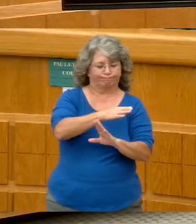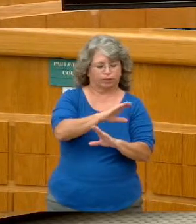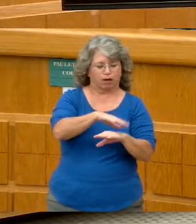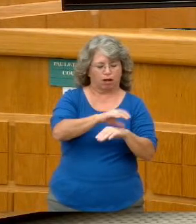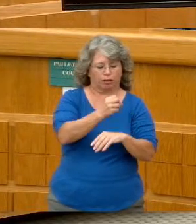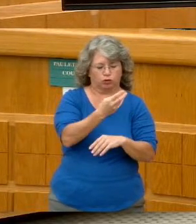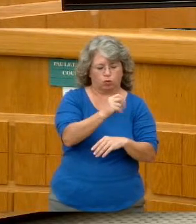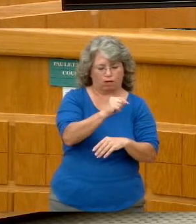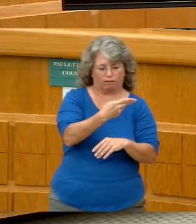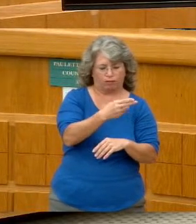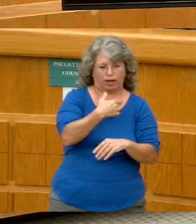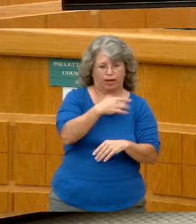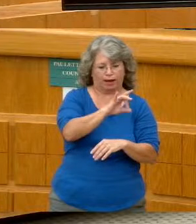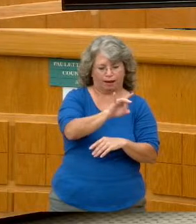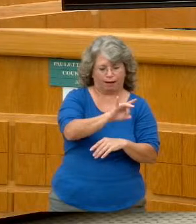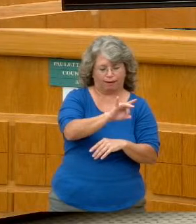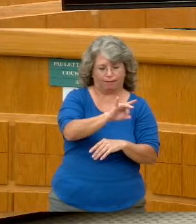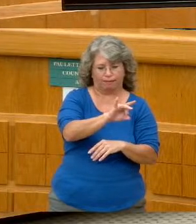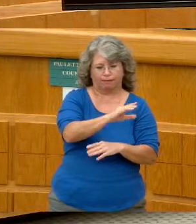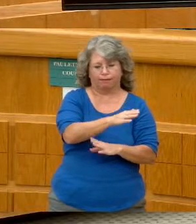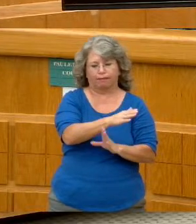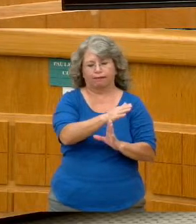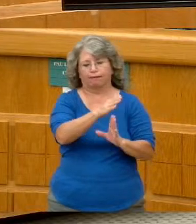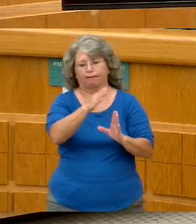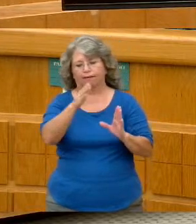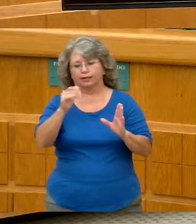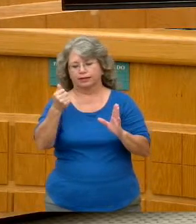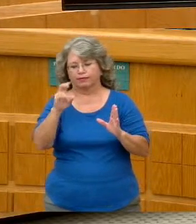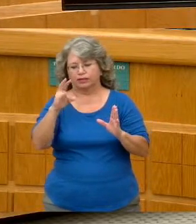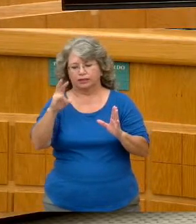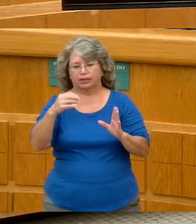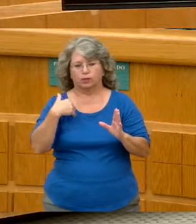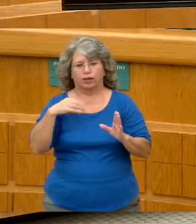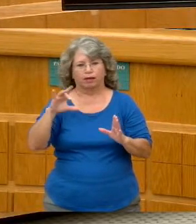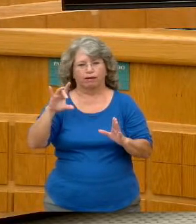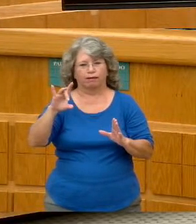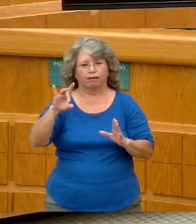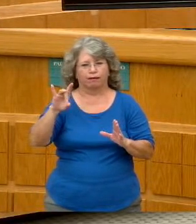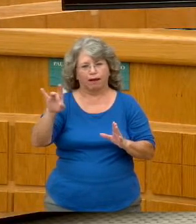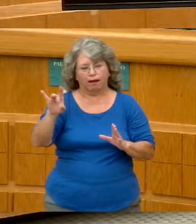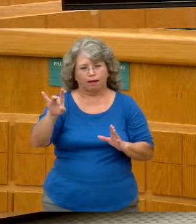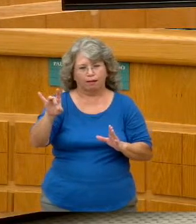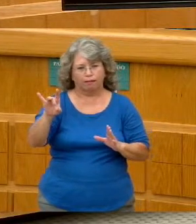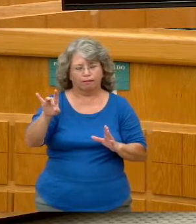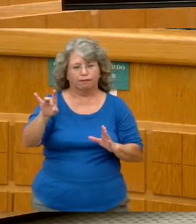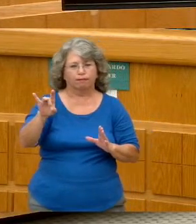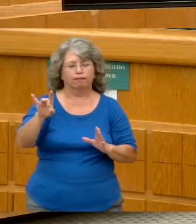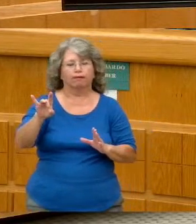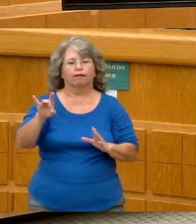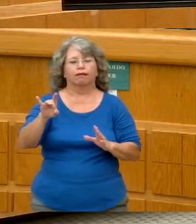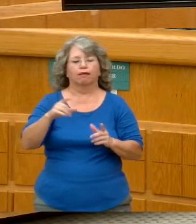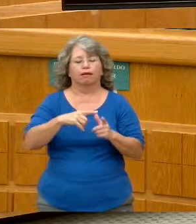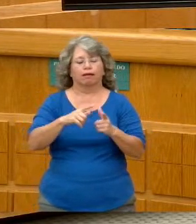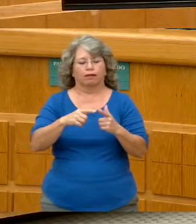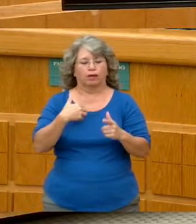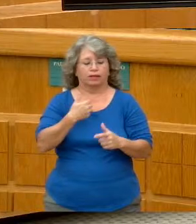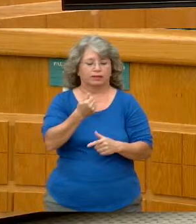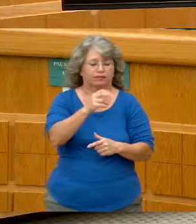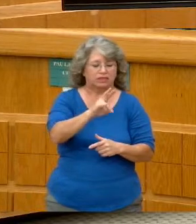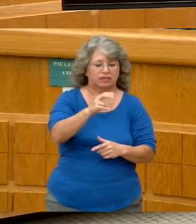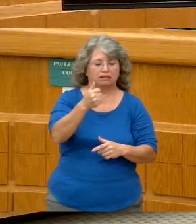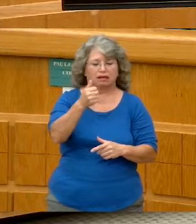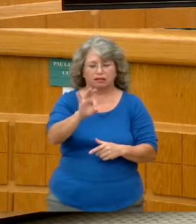and the 8 again on the 17th, 7 days later, almost 7 days later. And then we saw 17,